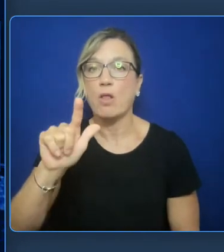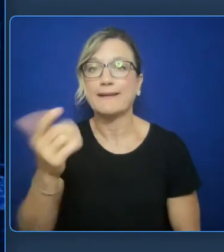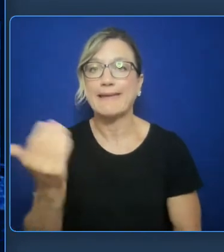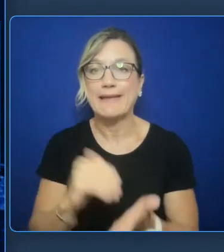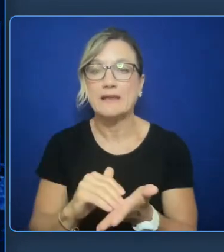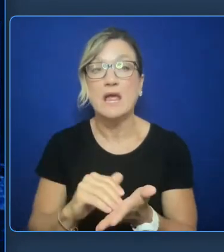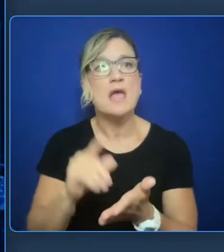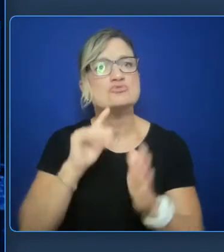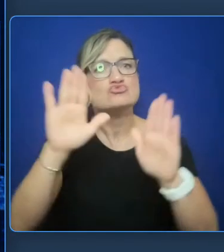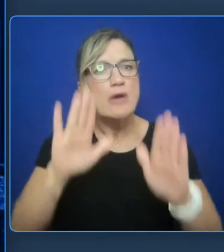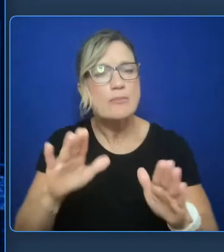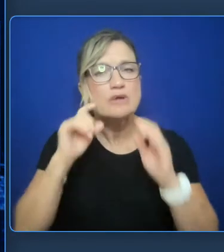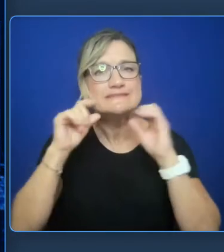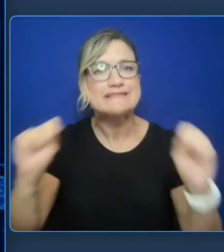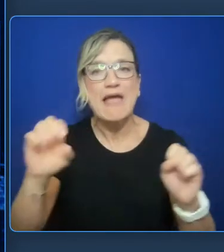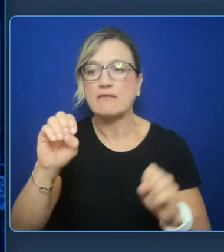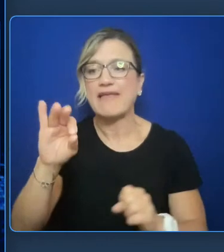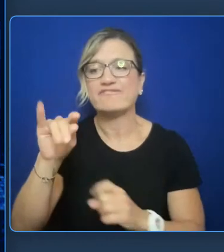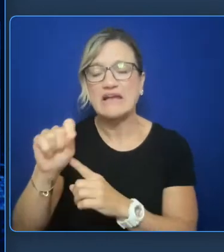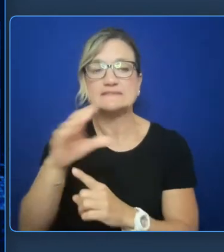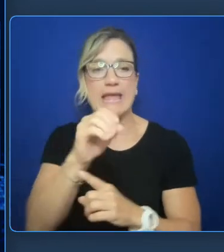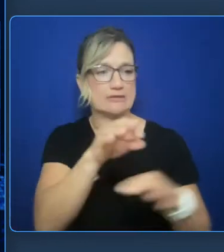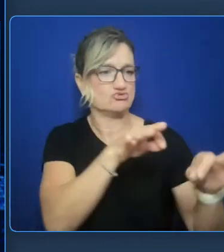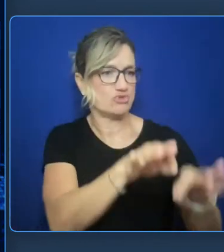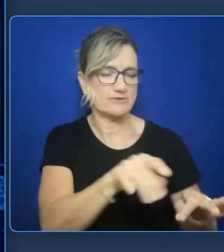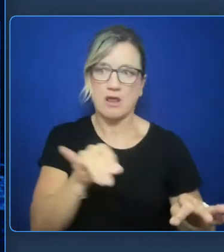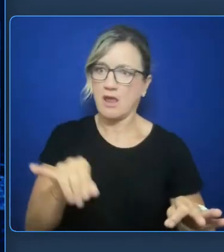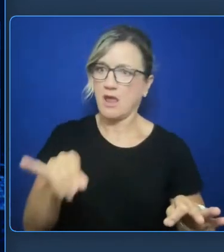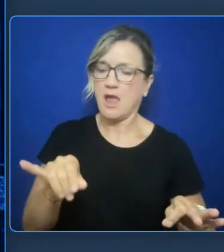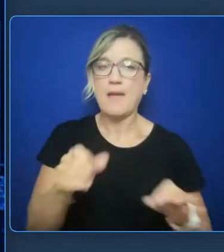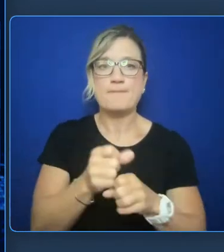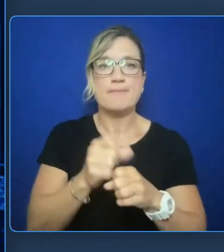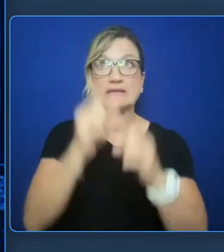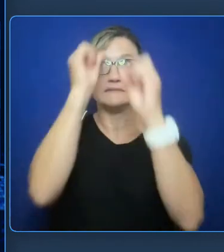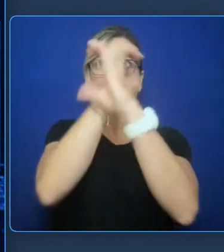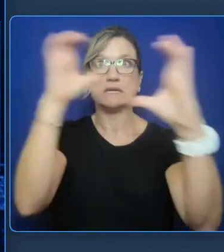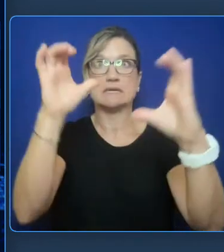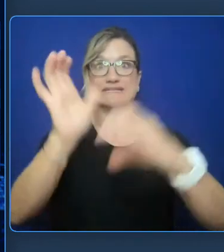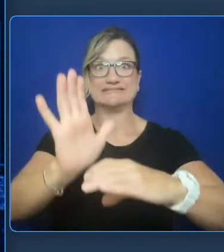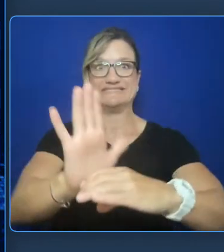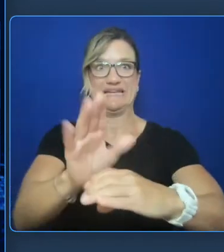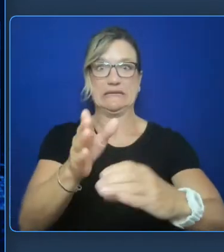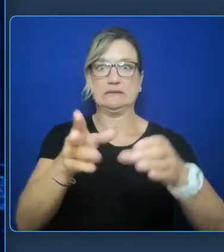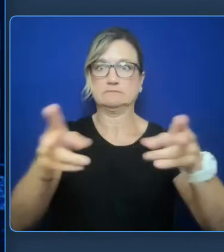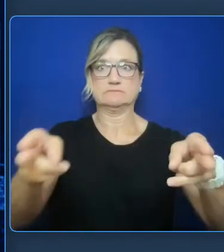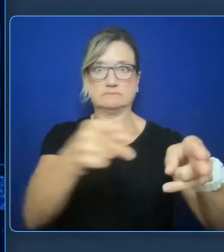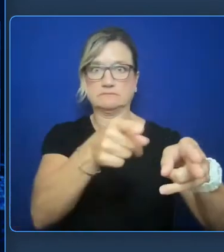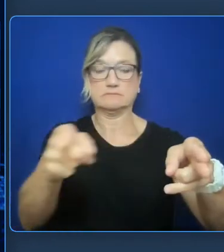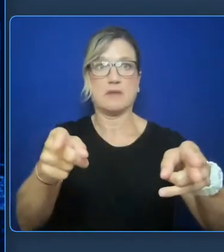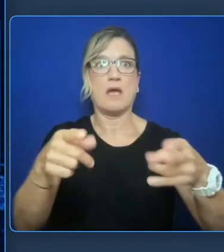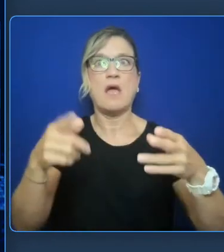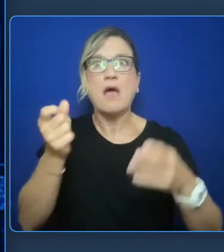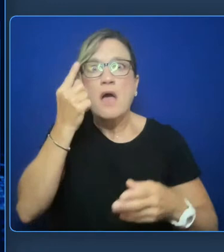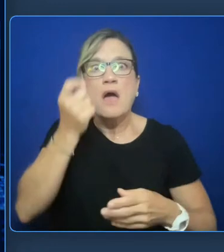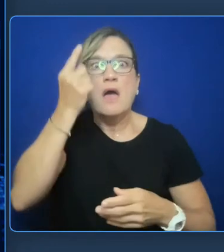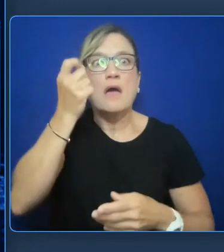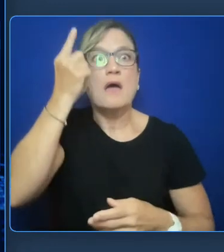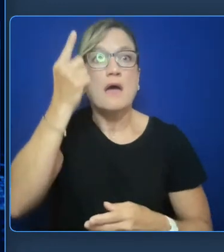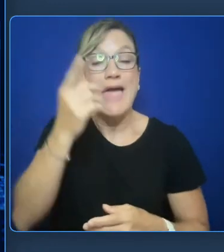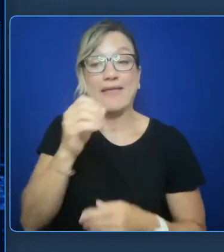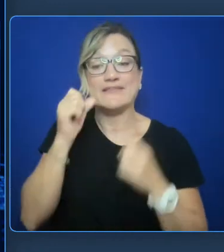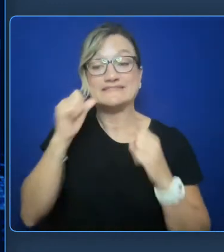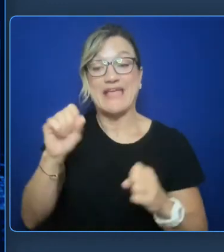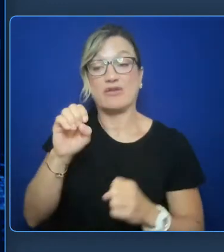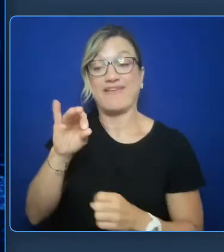how the combination of sound effects and description makes the scene that much more understandable. For recorded content, do the sound effects team